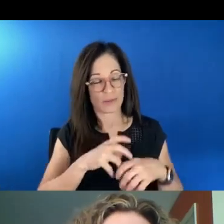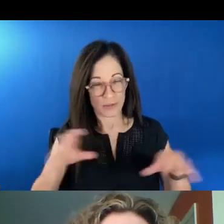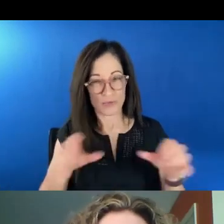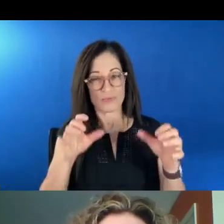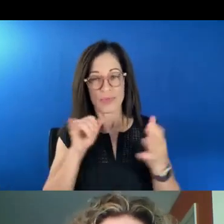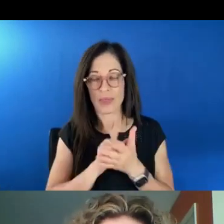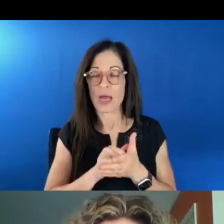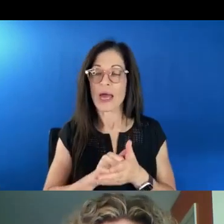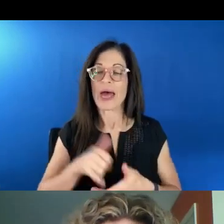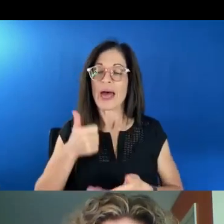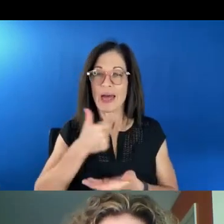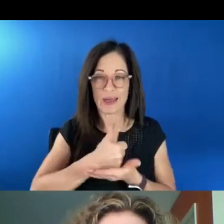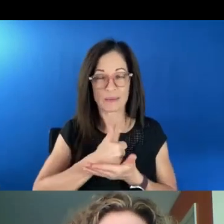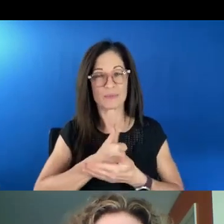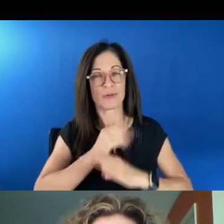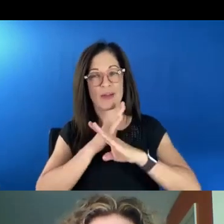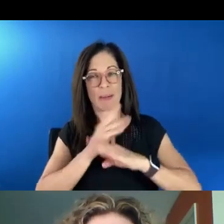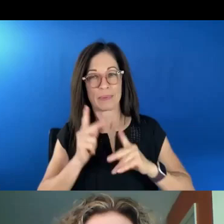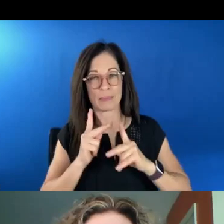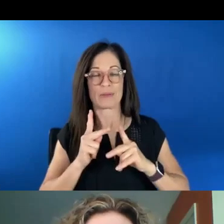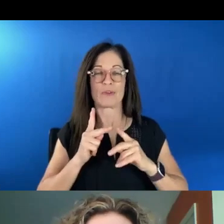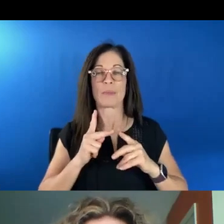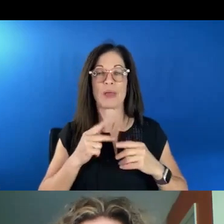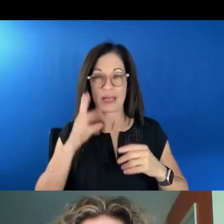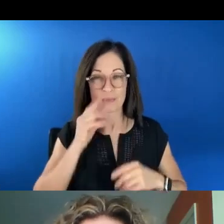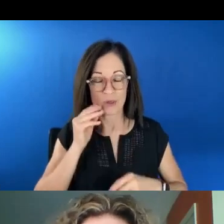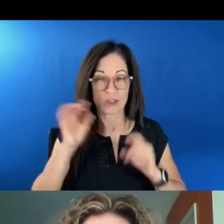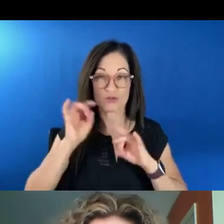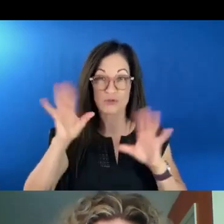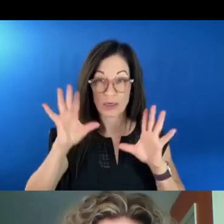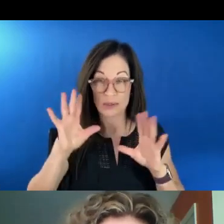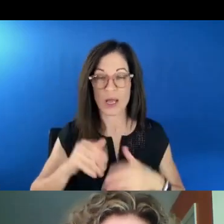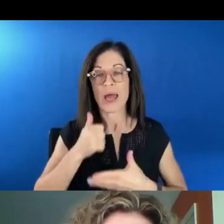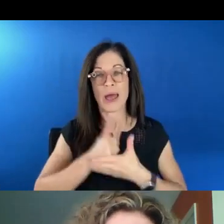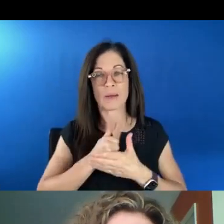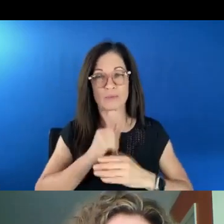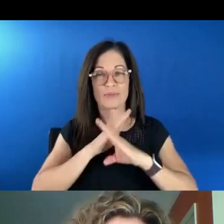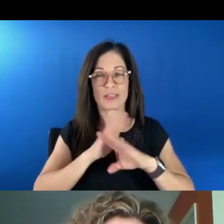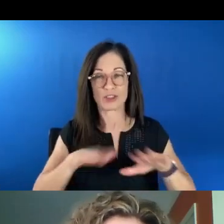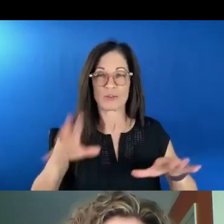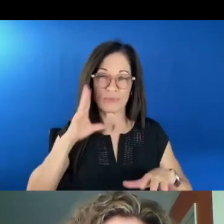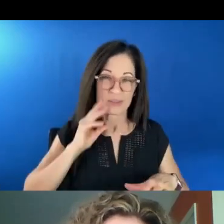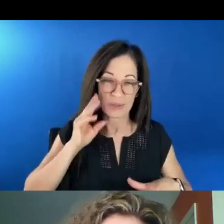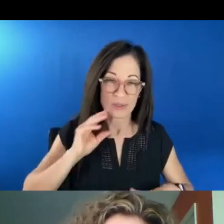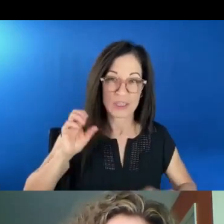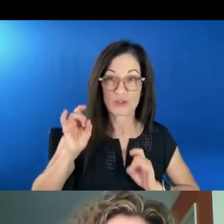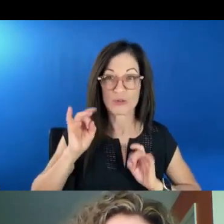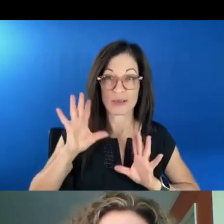keep people out of crisis. It helps children stay out of crisis.